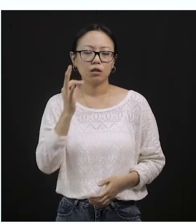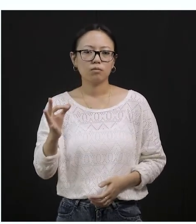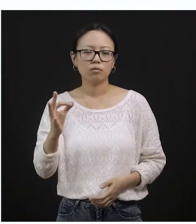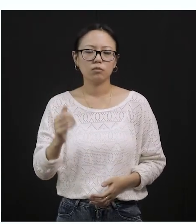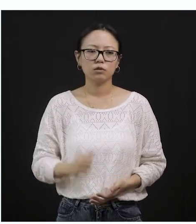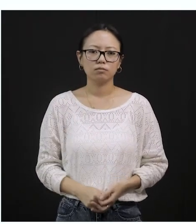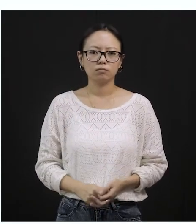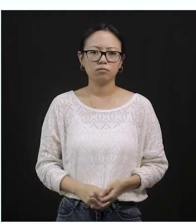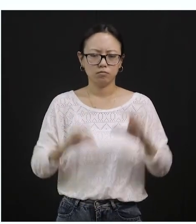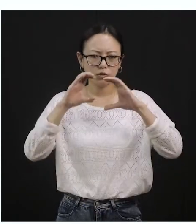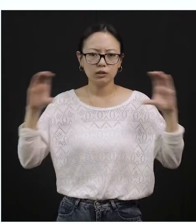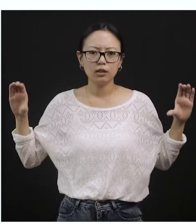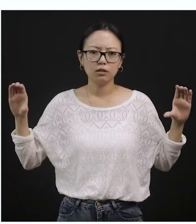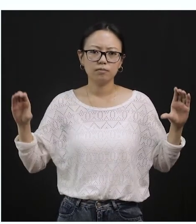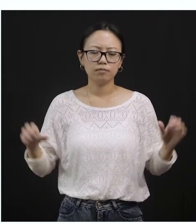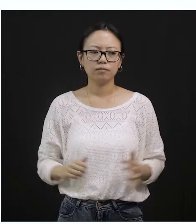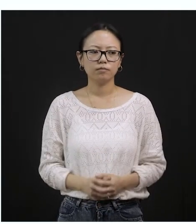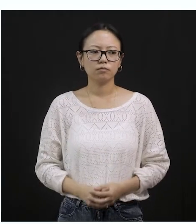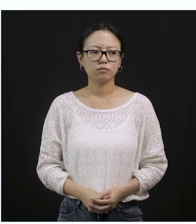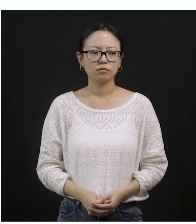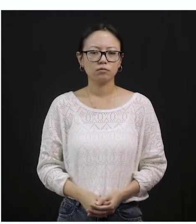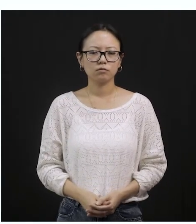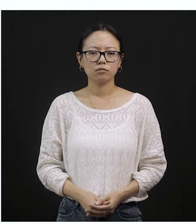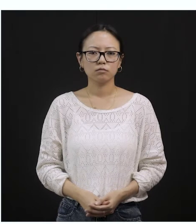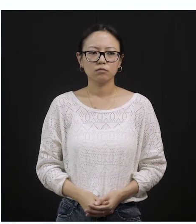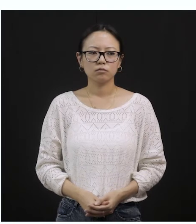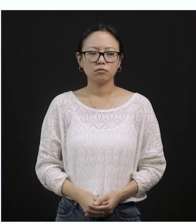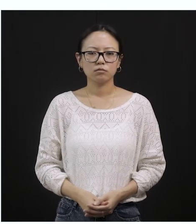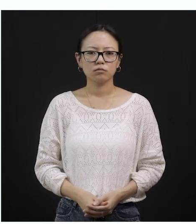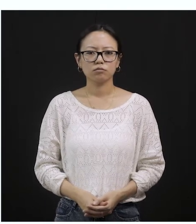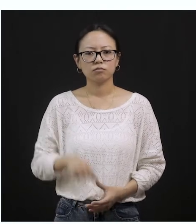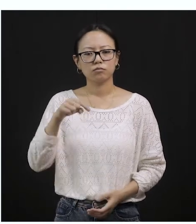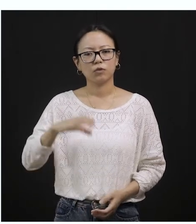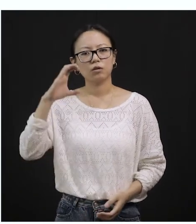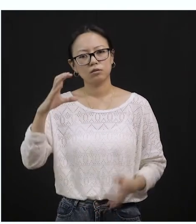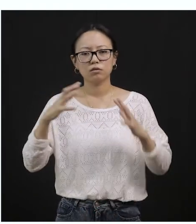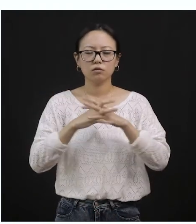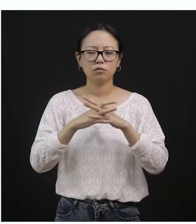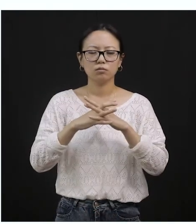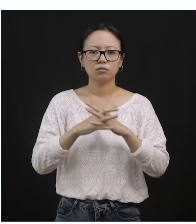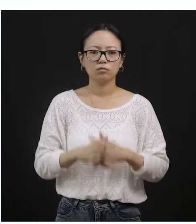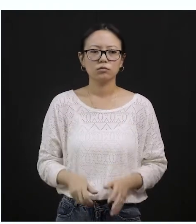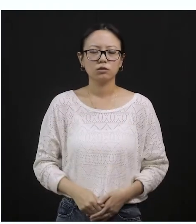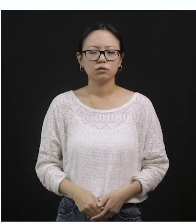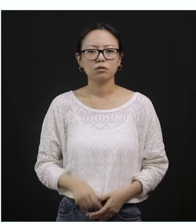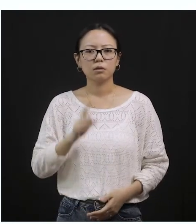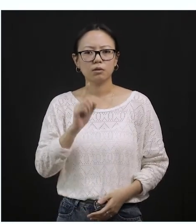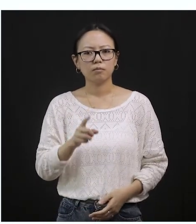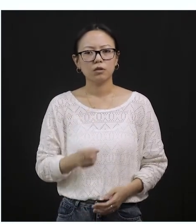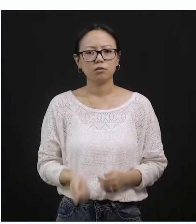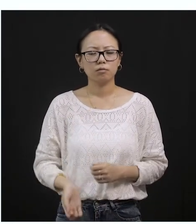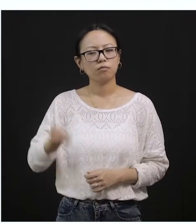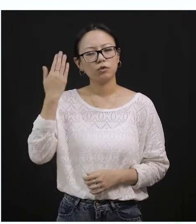society. Is that clear, everybody? All right. Okay, now I have a classwork for you all, but before that, let us try